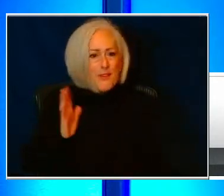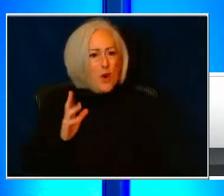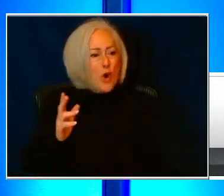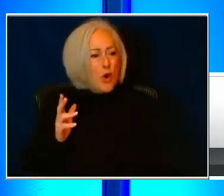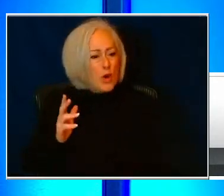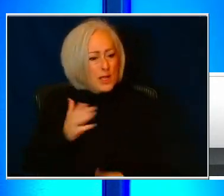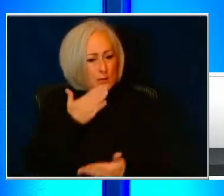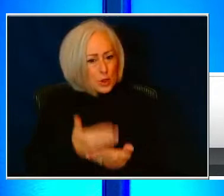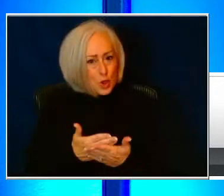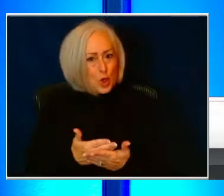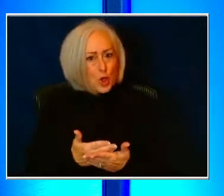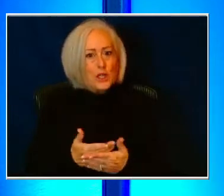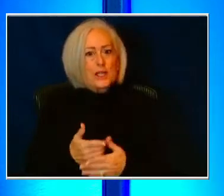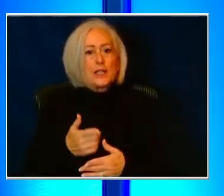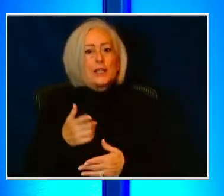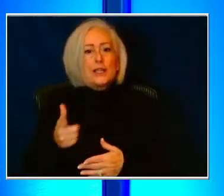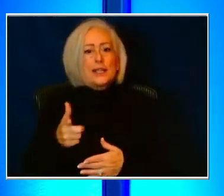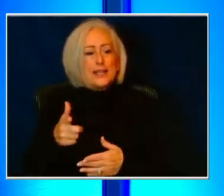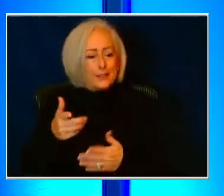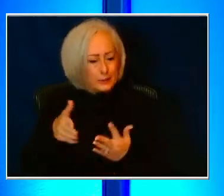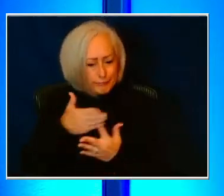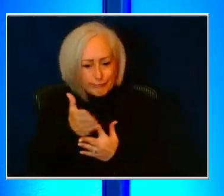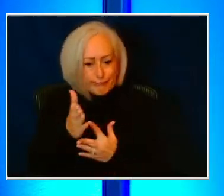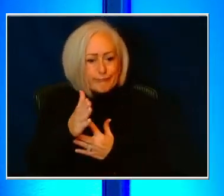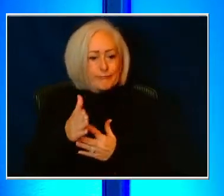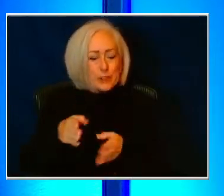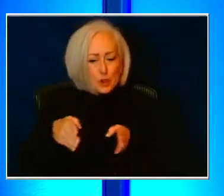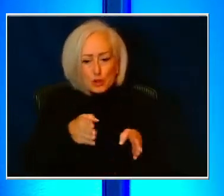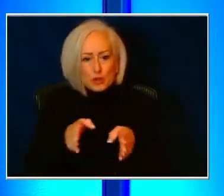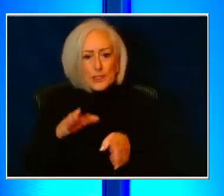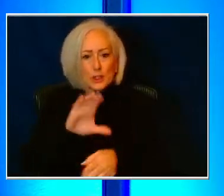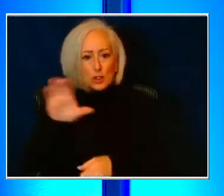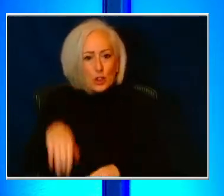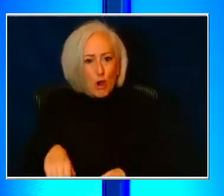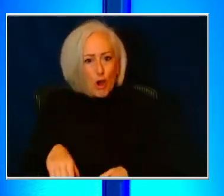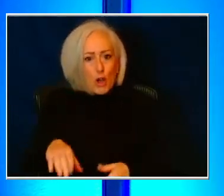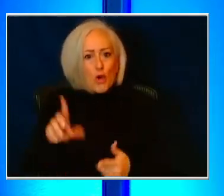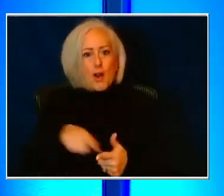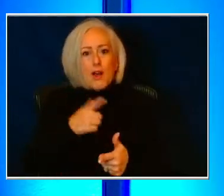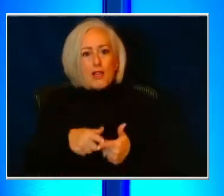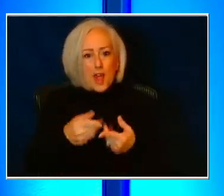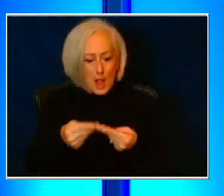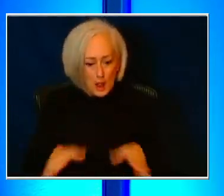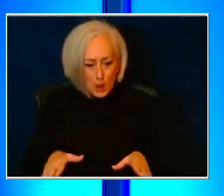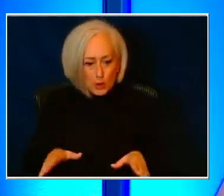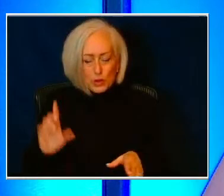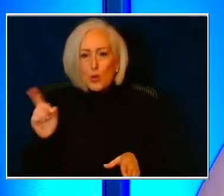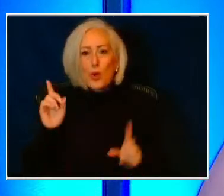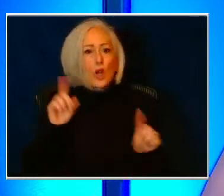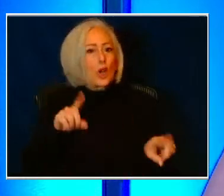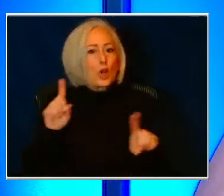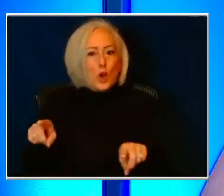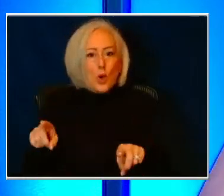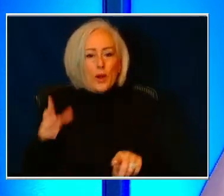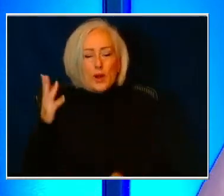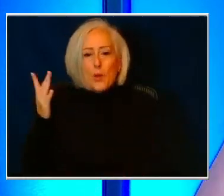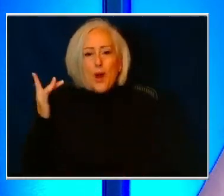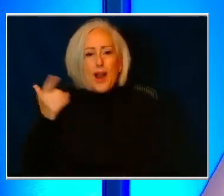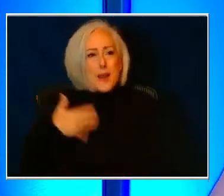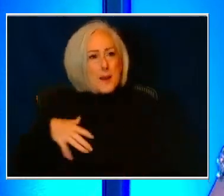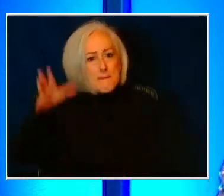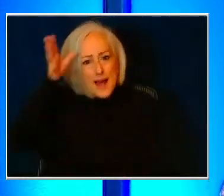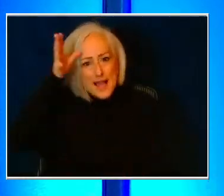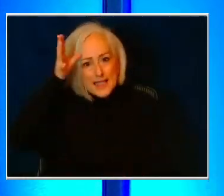retired and moved here. And, and then he started to lose a sense of direction. Like, it was weird because he always had this sense in his mind. He